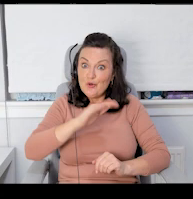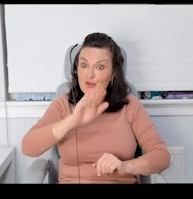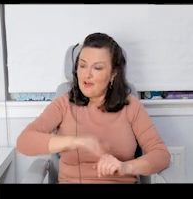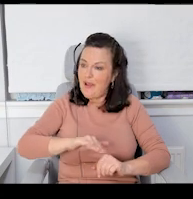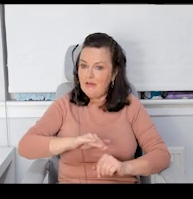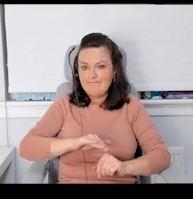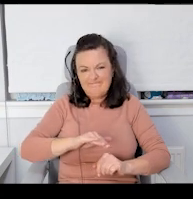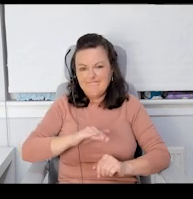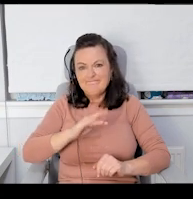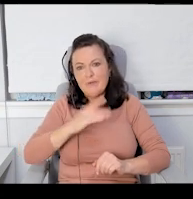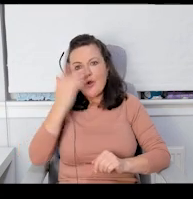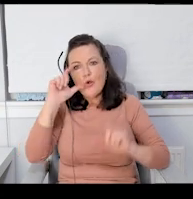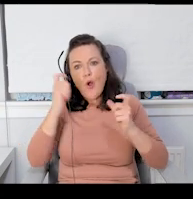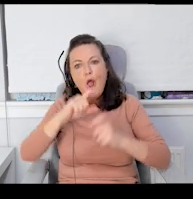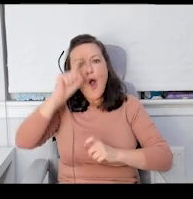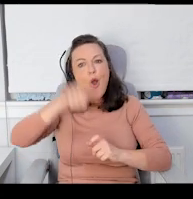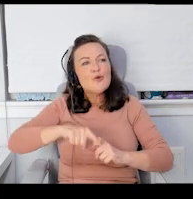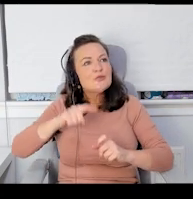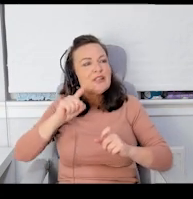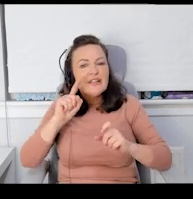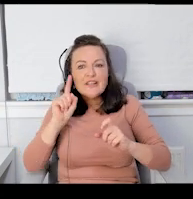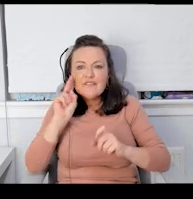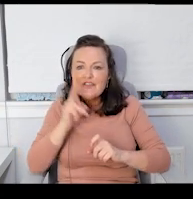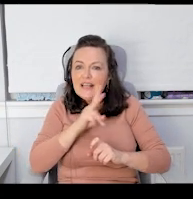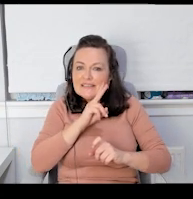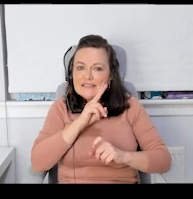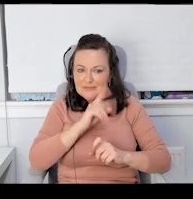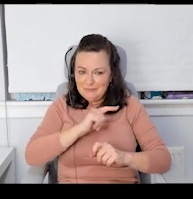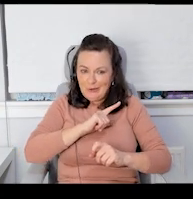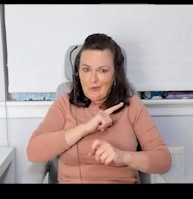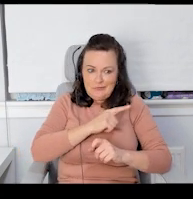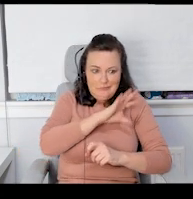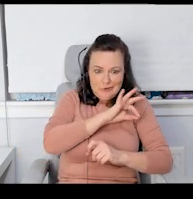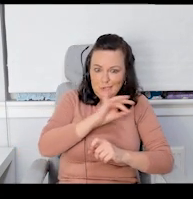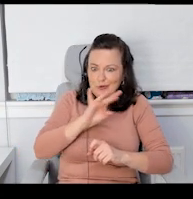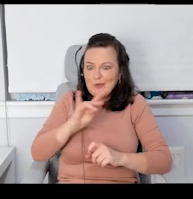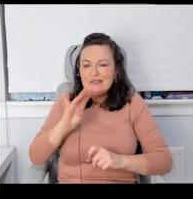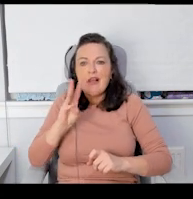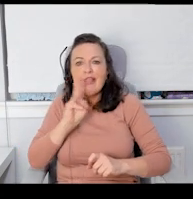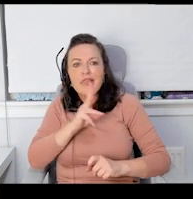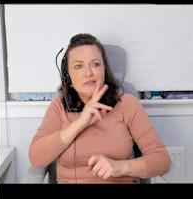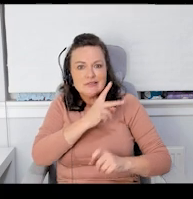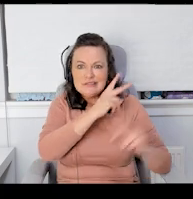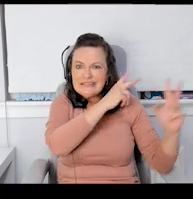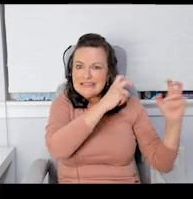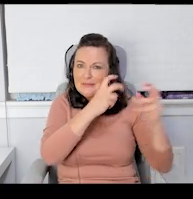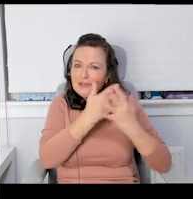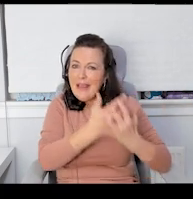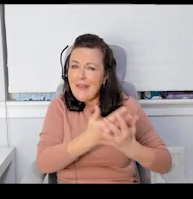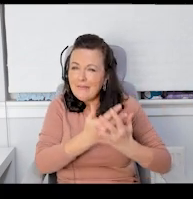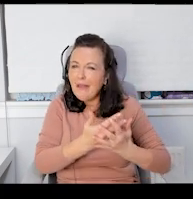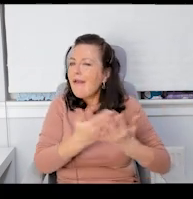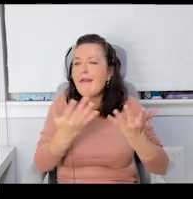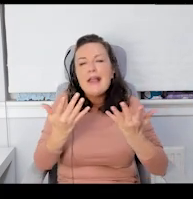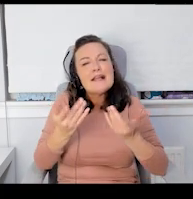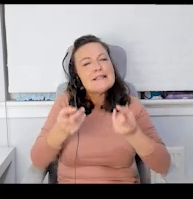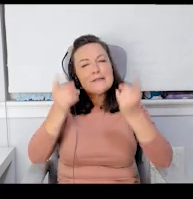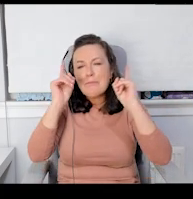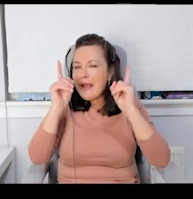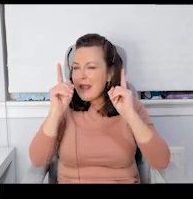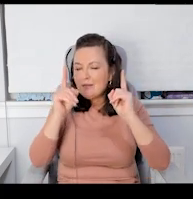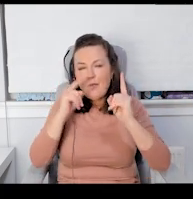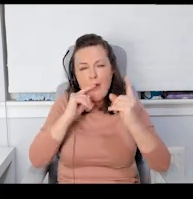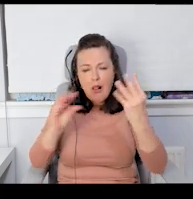other the children's learning. So I think flexibility is key, but the structures are there to make this work, even